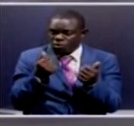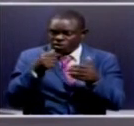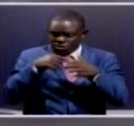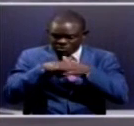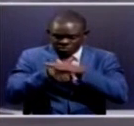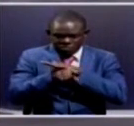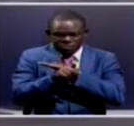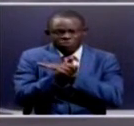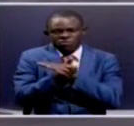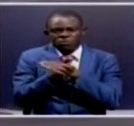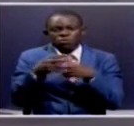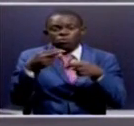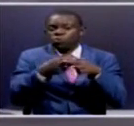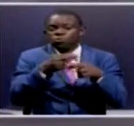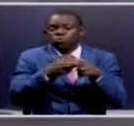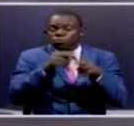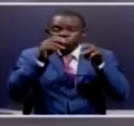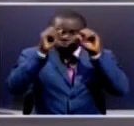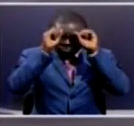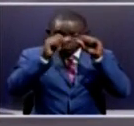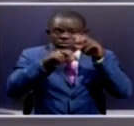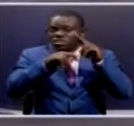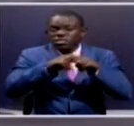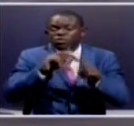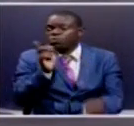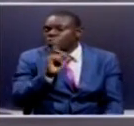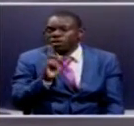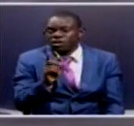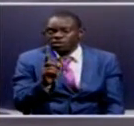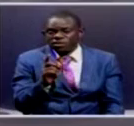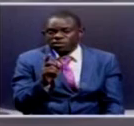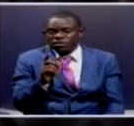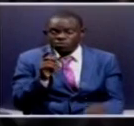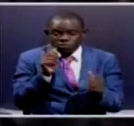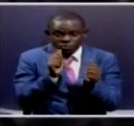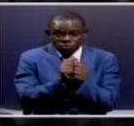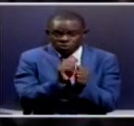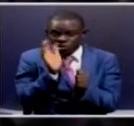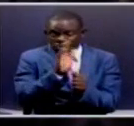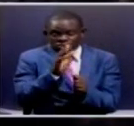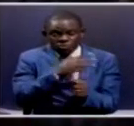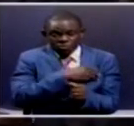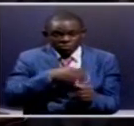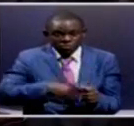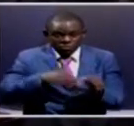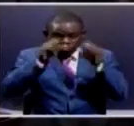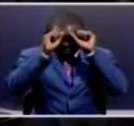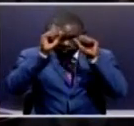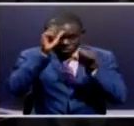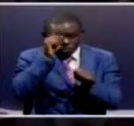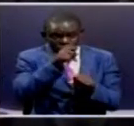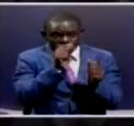room as President Edgar Lungu and his members and other